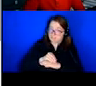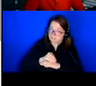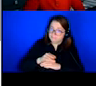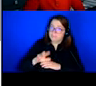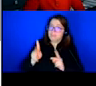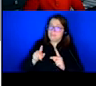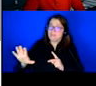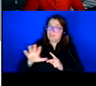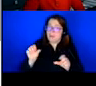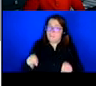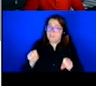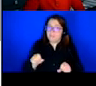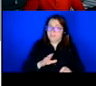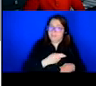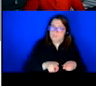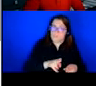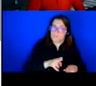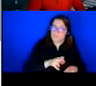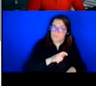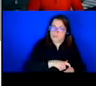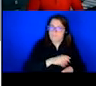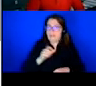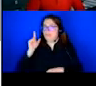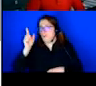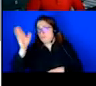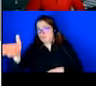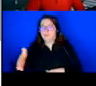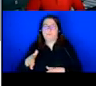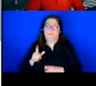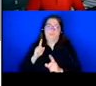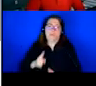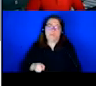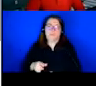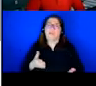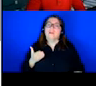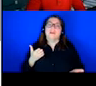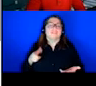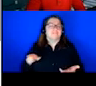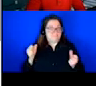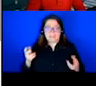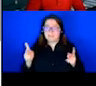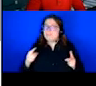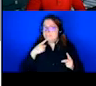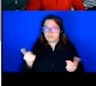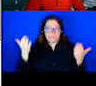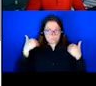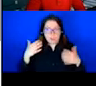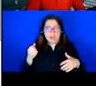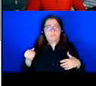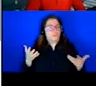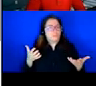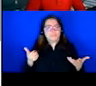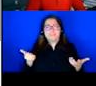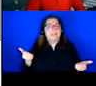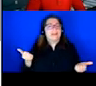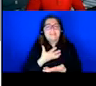goals? Like, have you seen any trends towards, like, you know, what people are saying, overwhelmed? You know, is there anything about the last